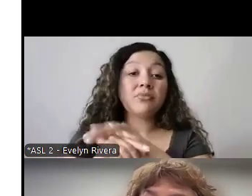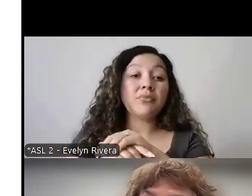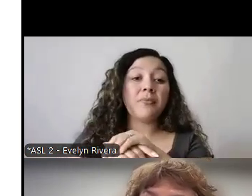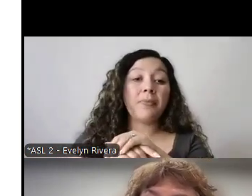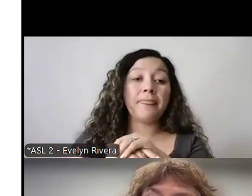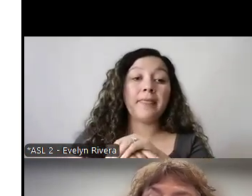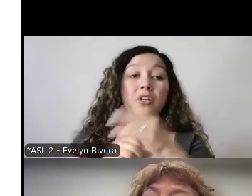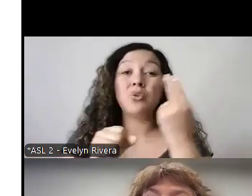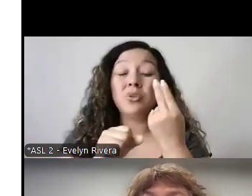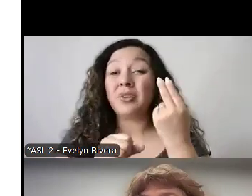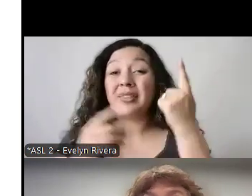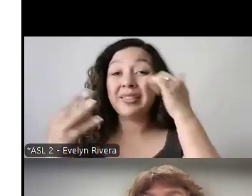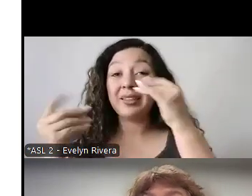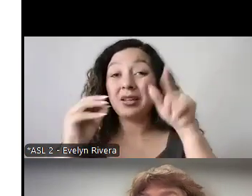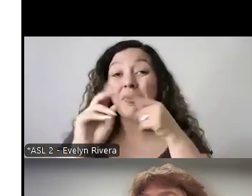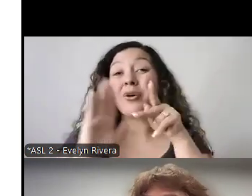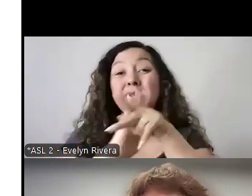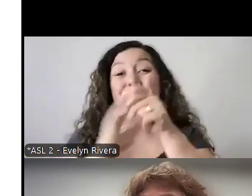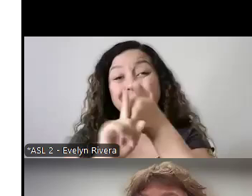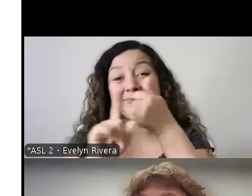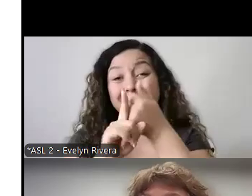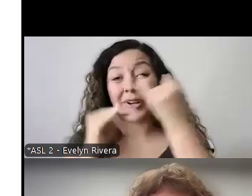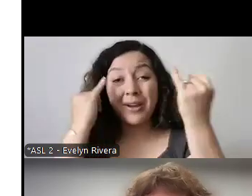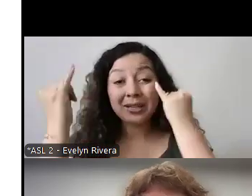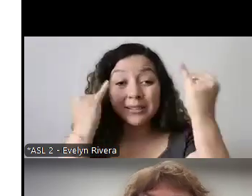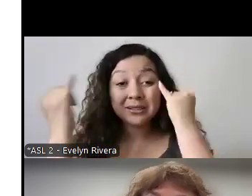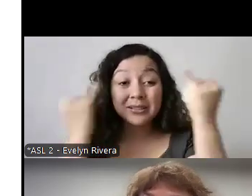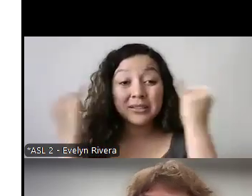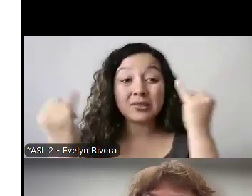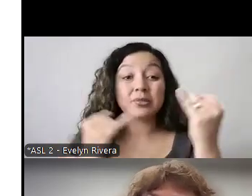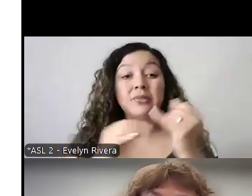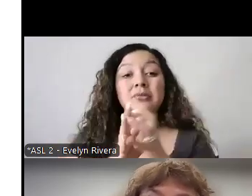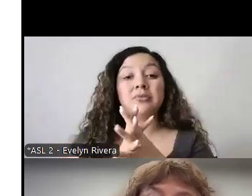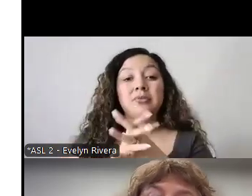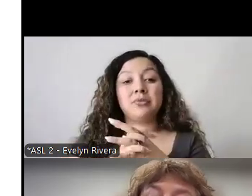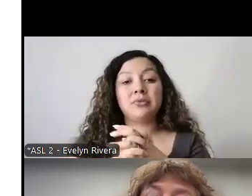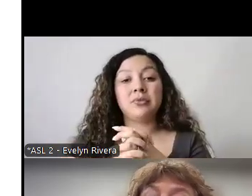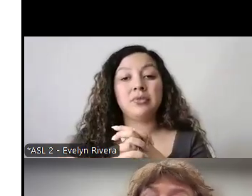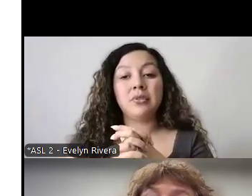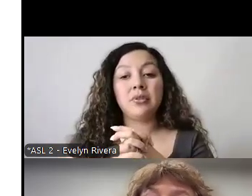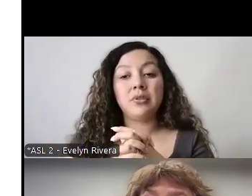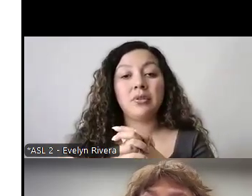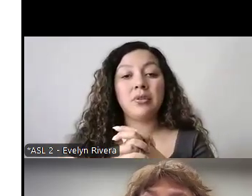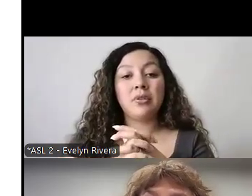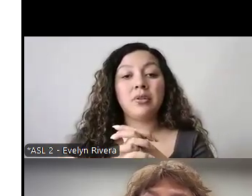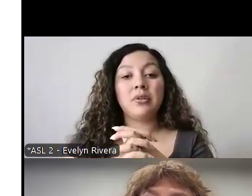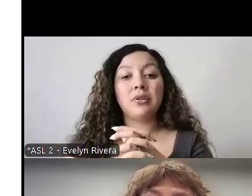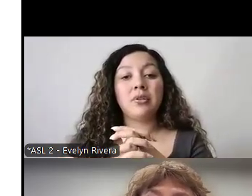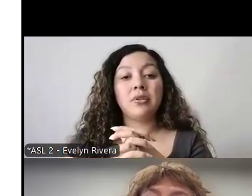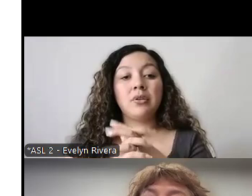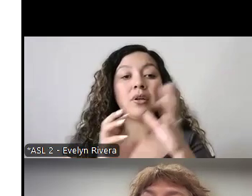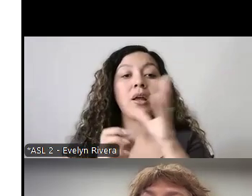suicidal ideation, and others from different races, ethnicities, urban and rural. And then, like